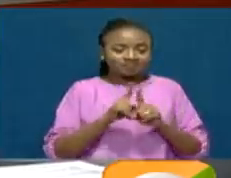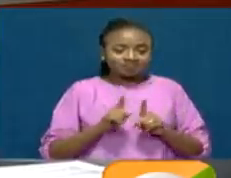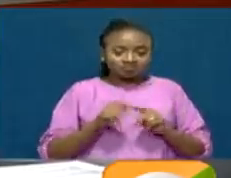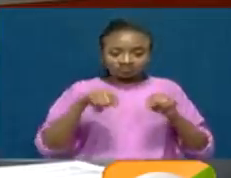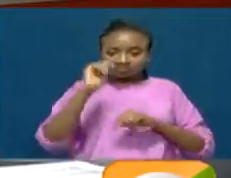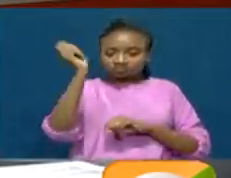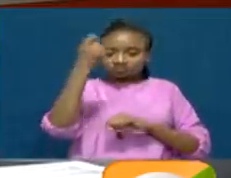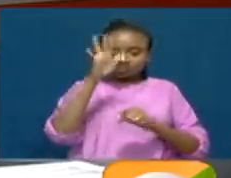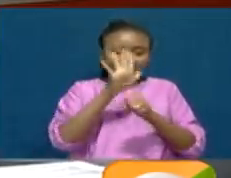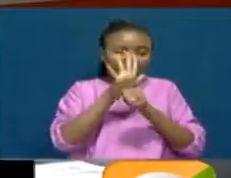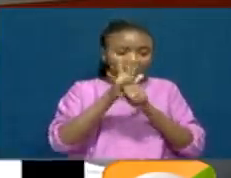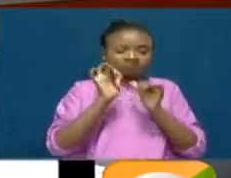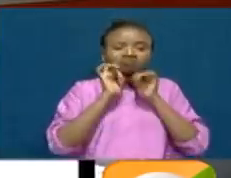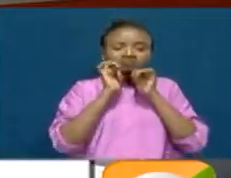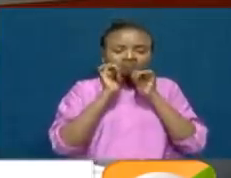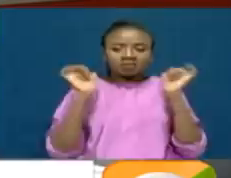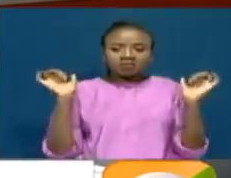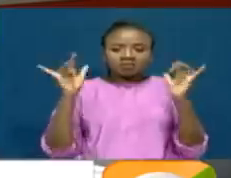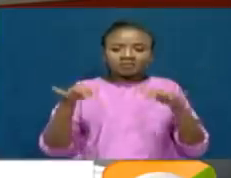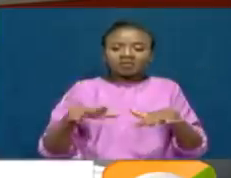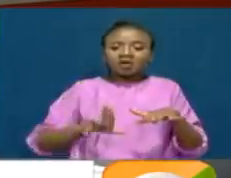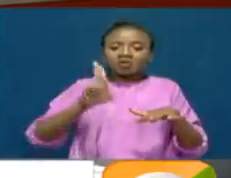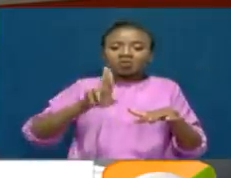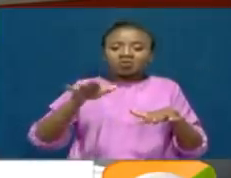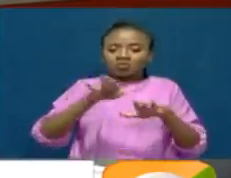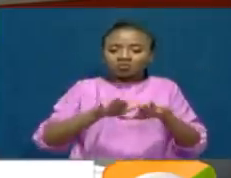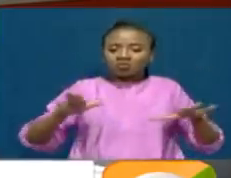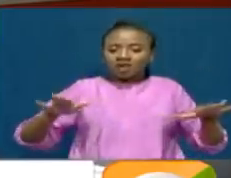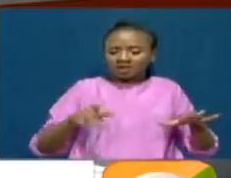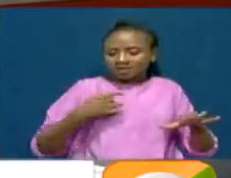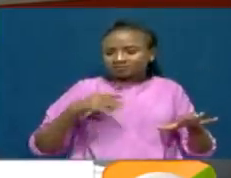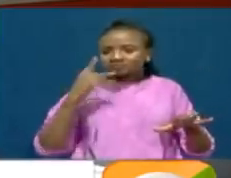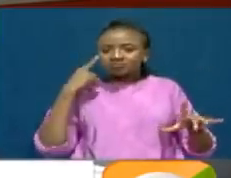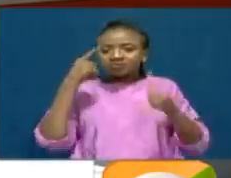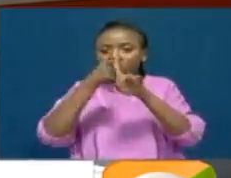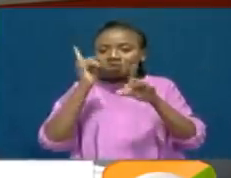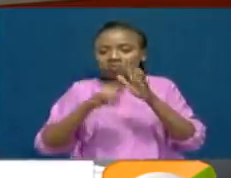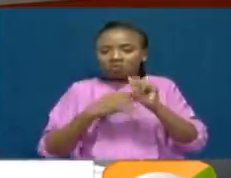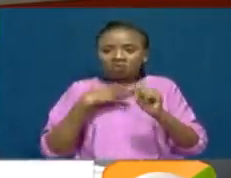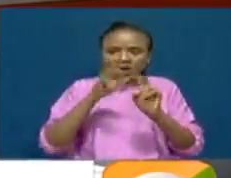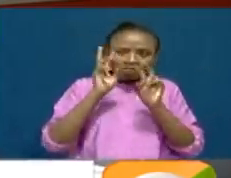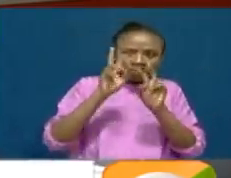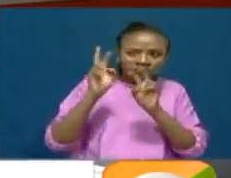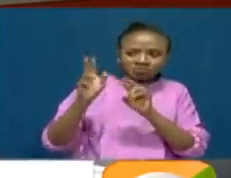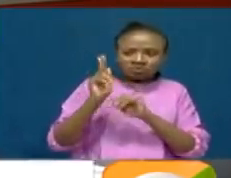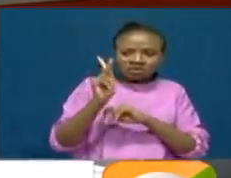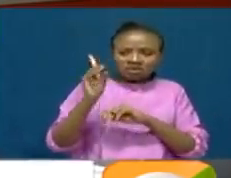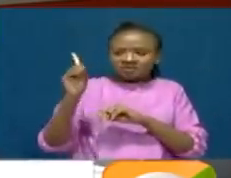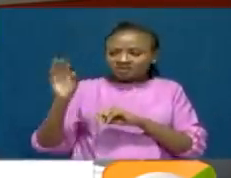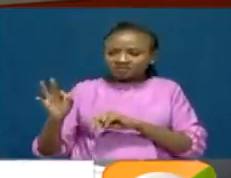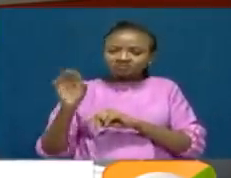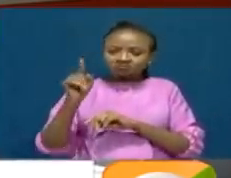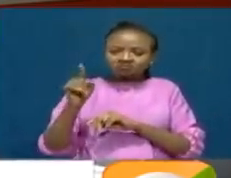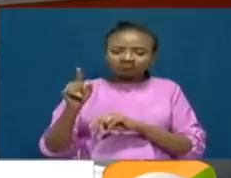Kenyans turned up at the Uhuru Gardens in their numbers to watch the Kenya Defense Forces air show held at the